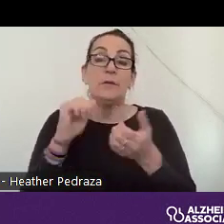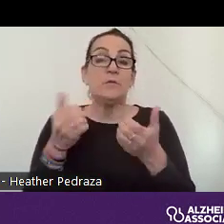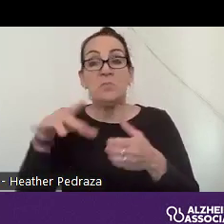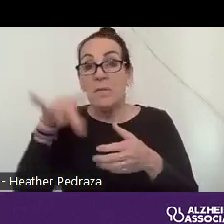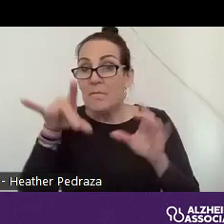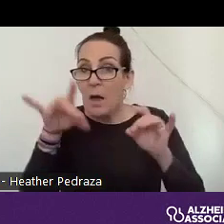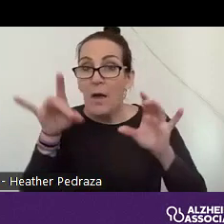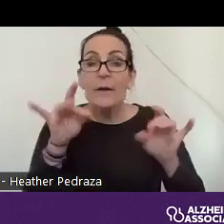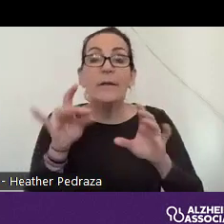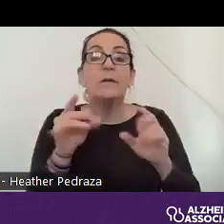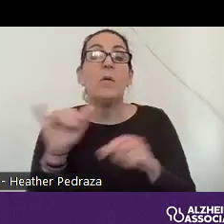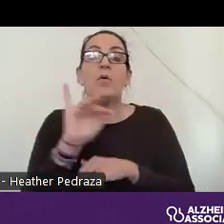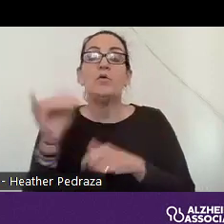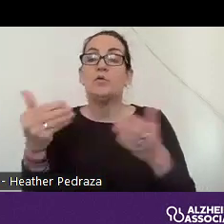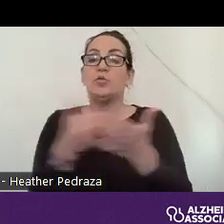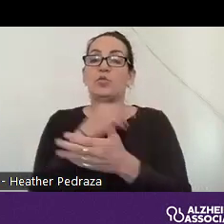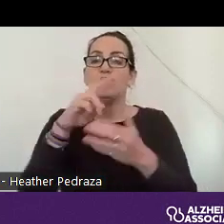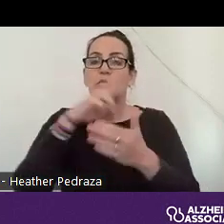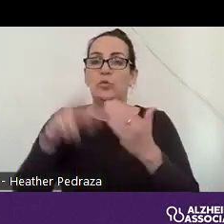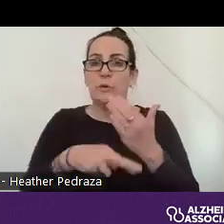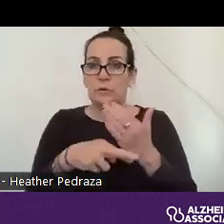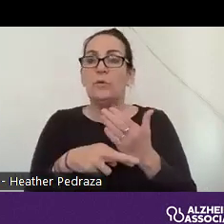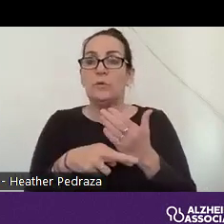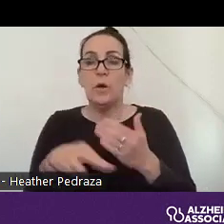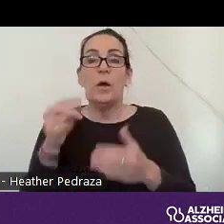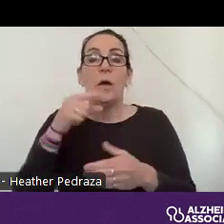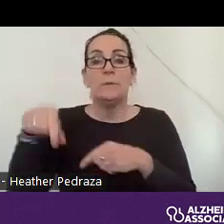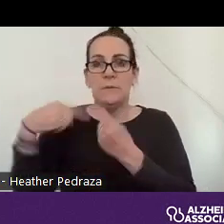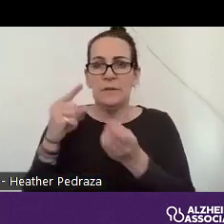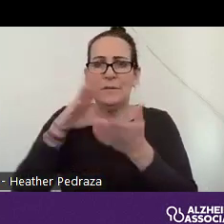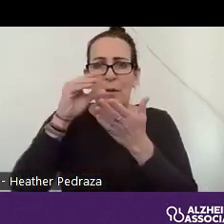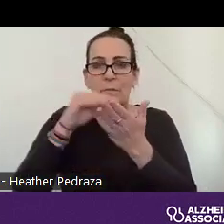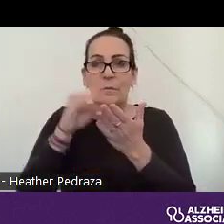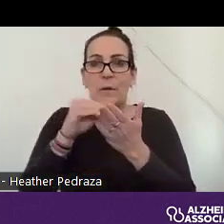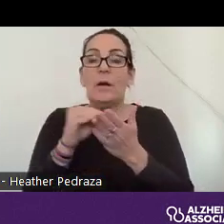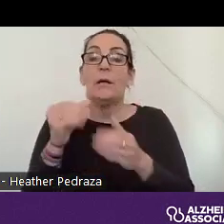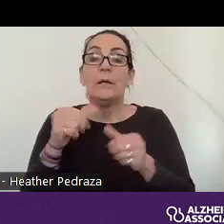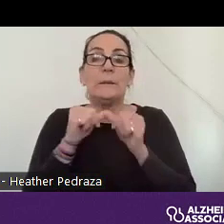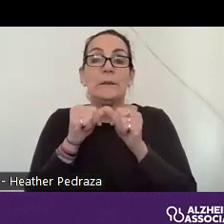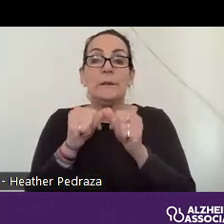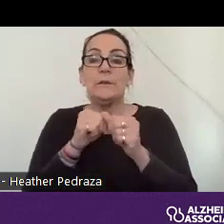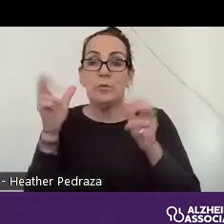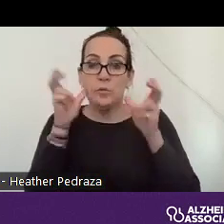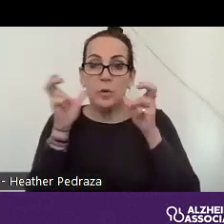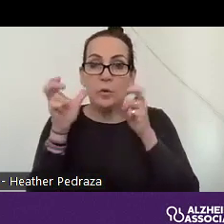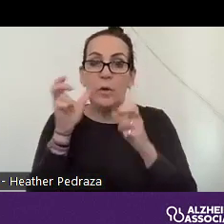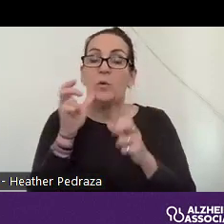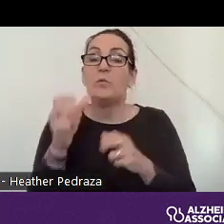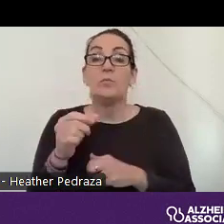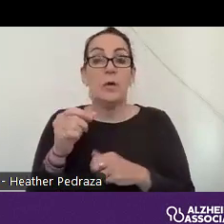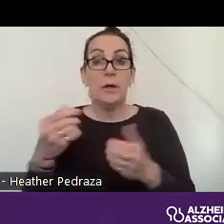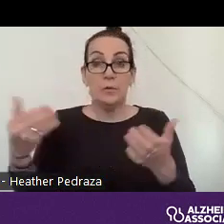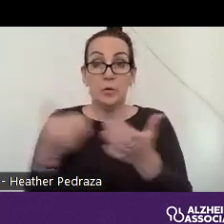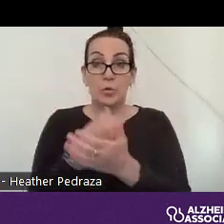go into those new results that we are learning about and continue to hear about in the latest research.